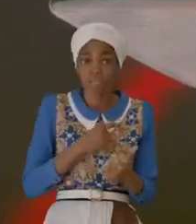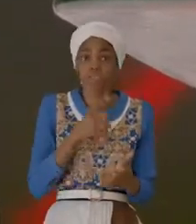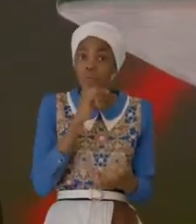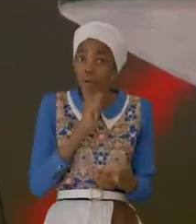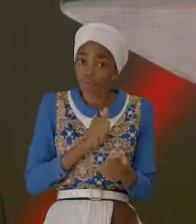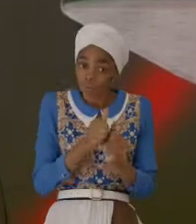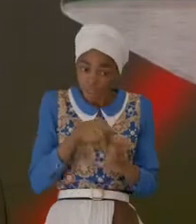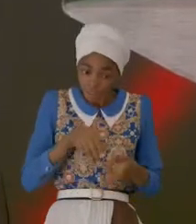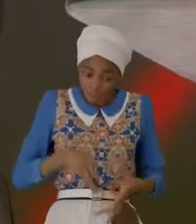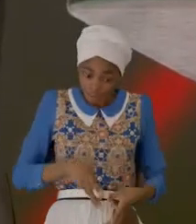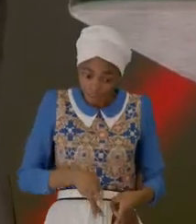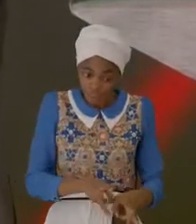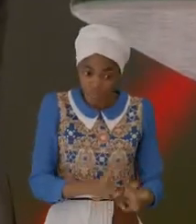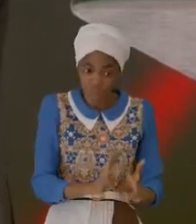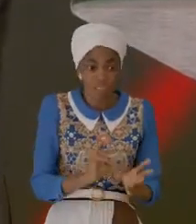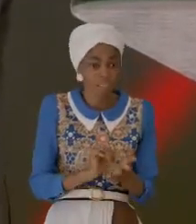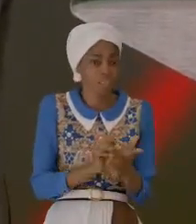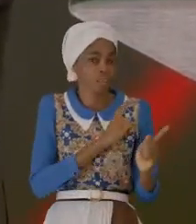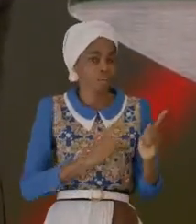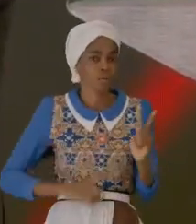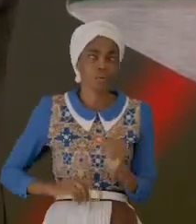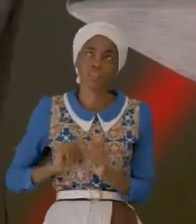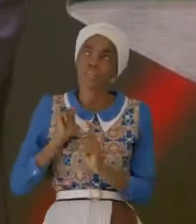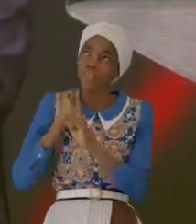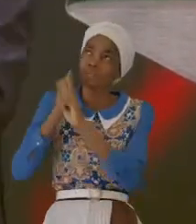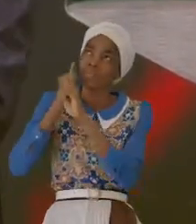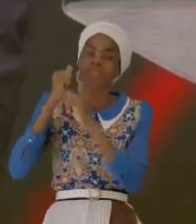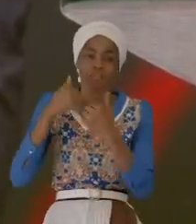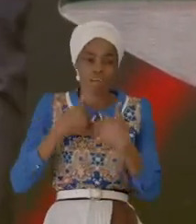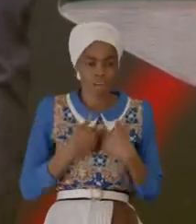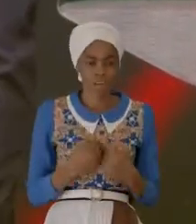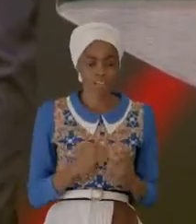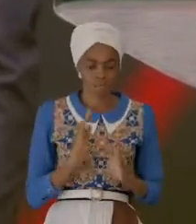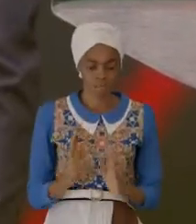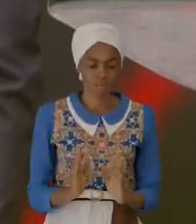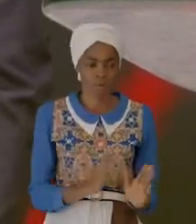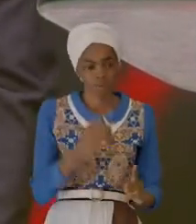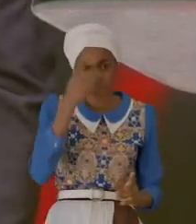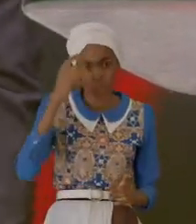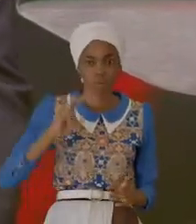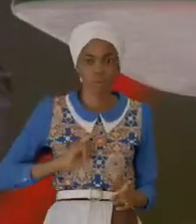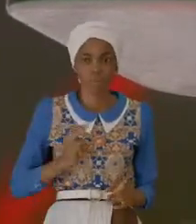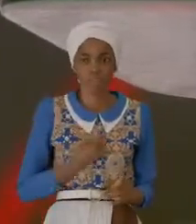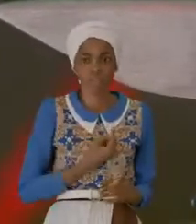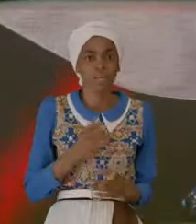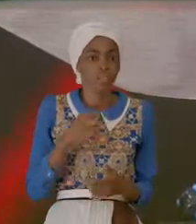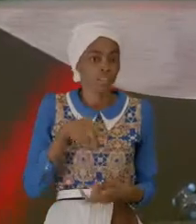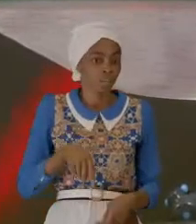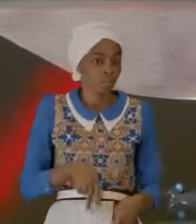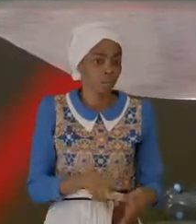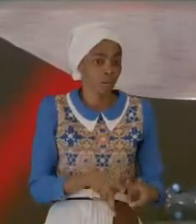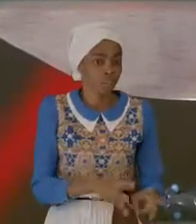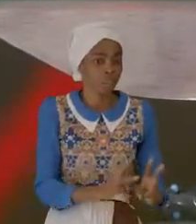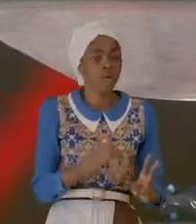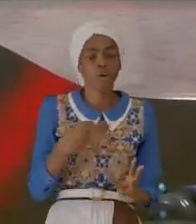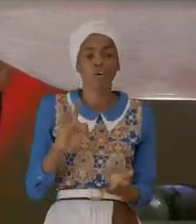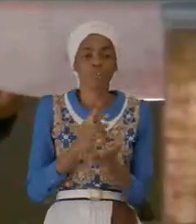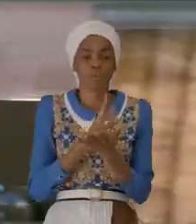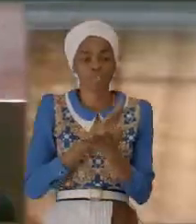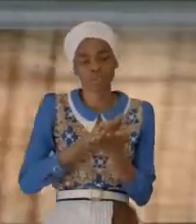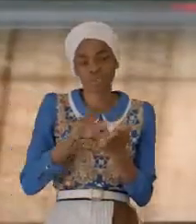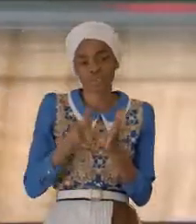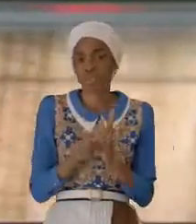that the Lord himself has made for us the path of righteousness but then